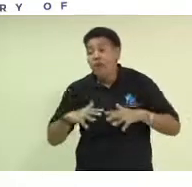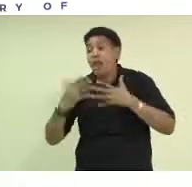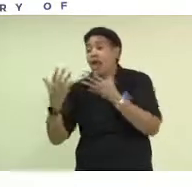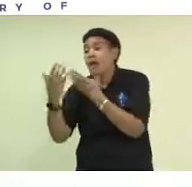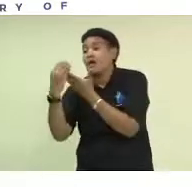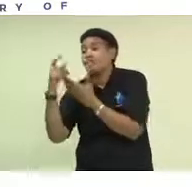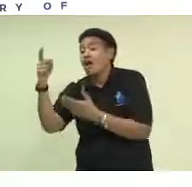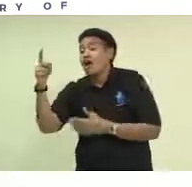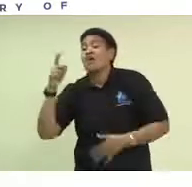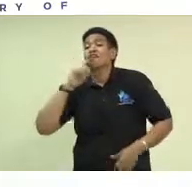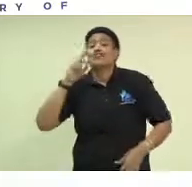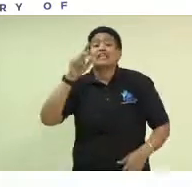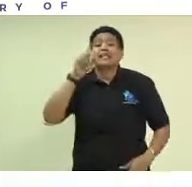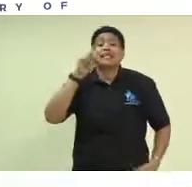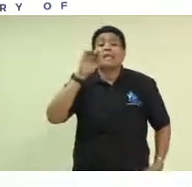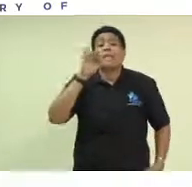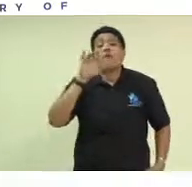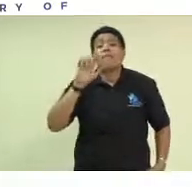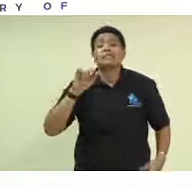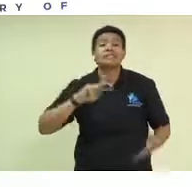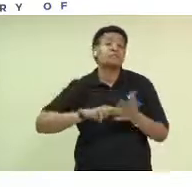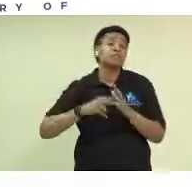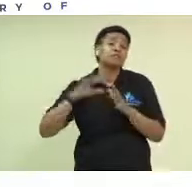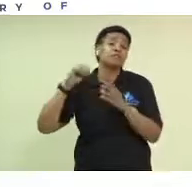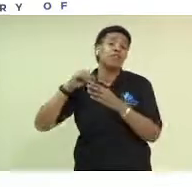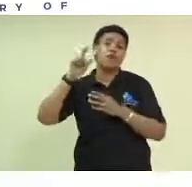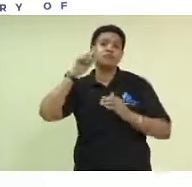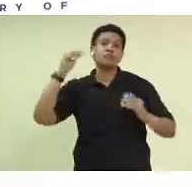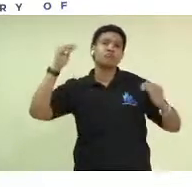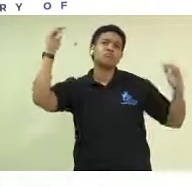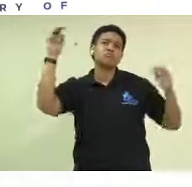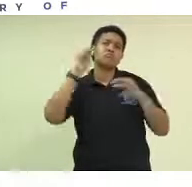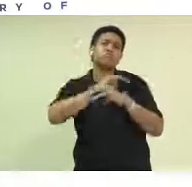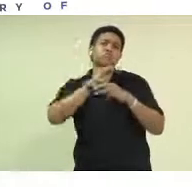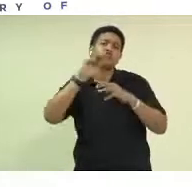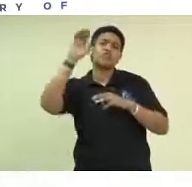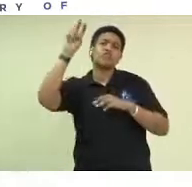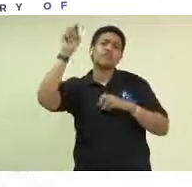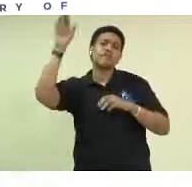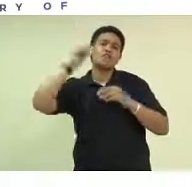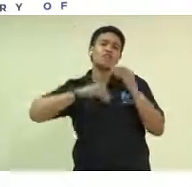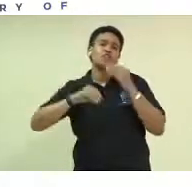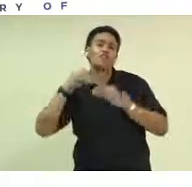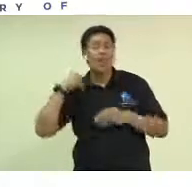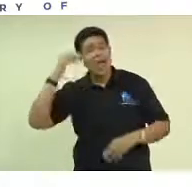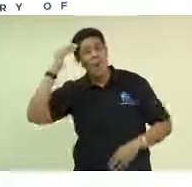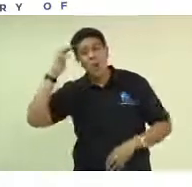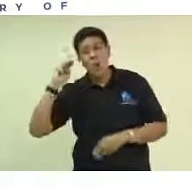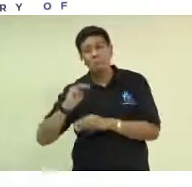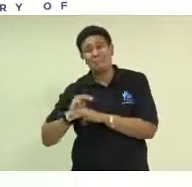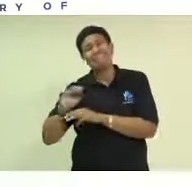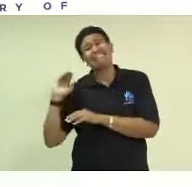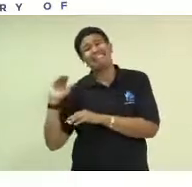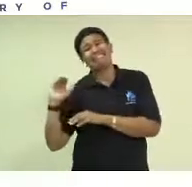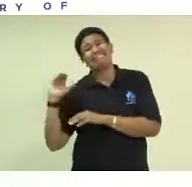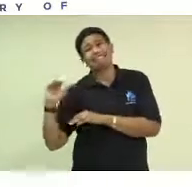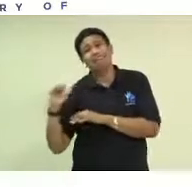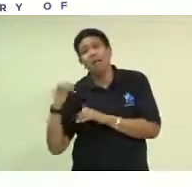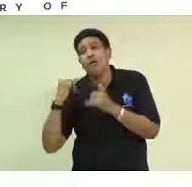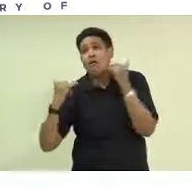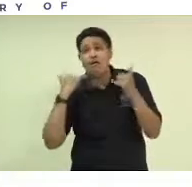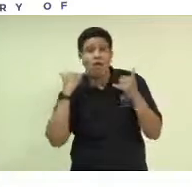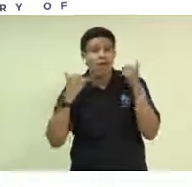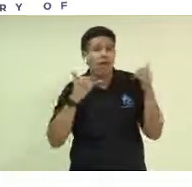involves diplomacy and the Ministry of Foreign Affairs. I know the minister has done significant work